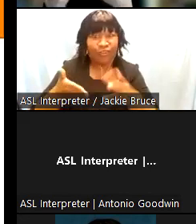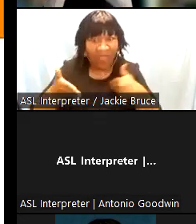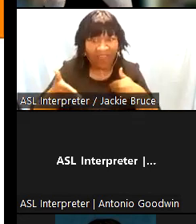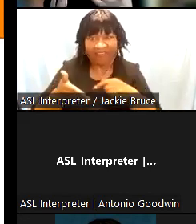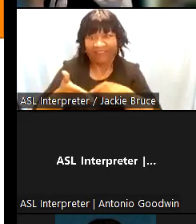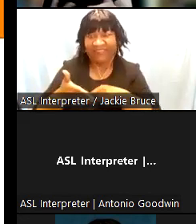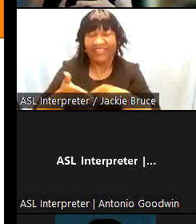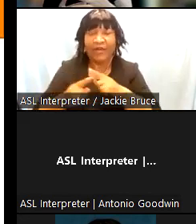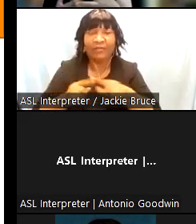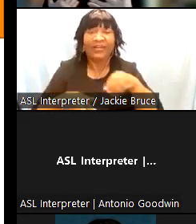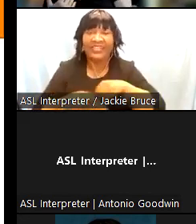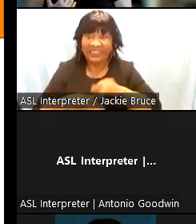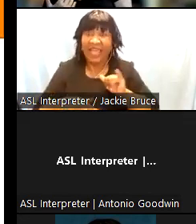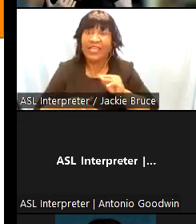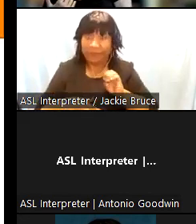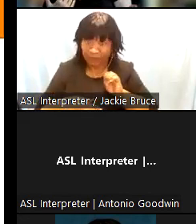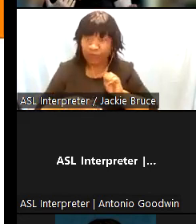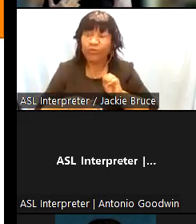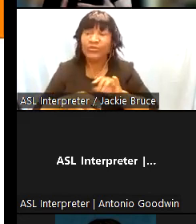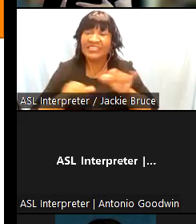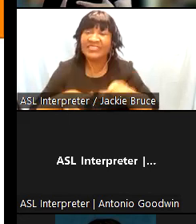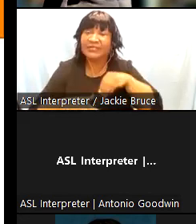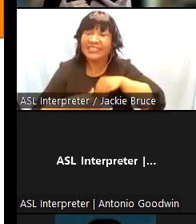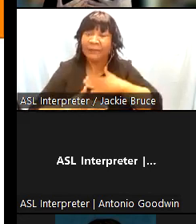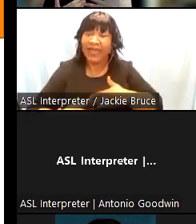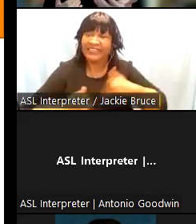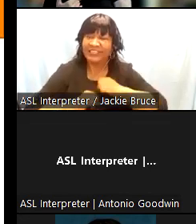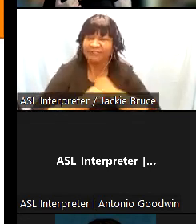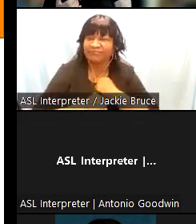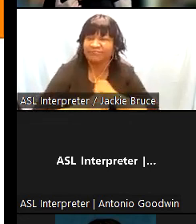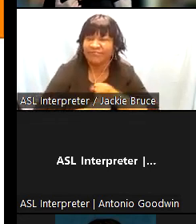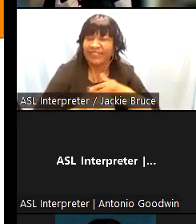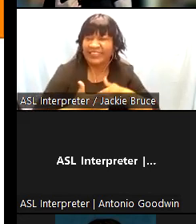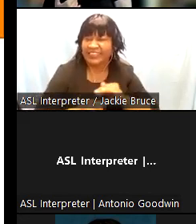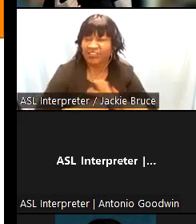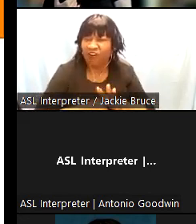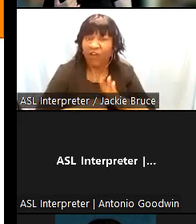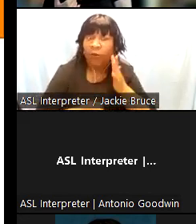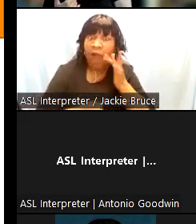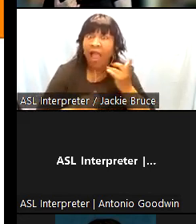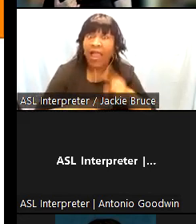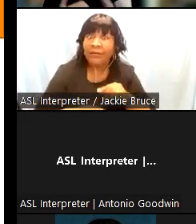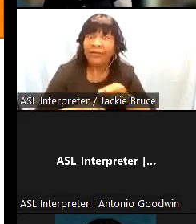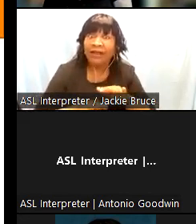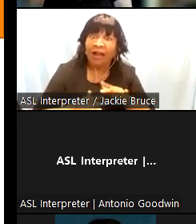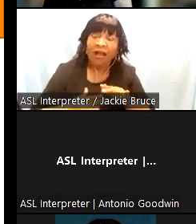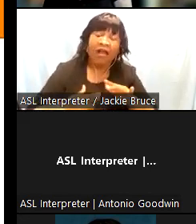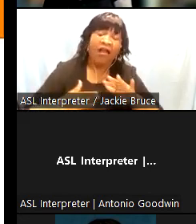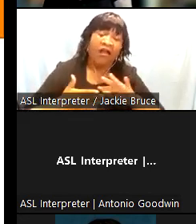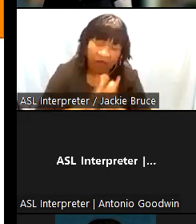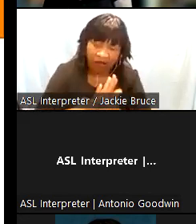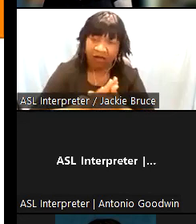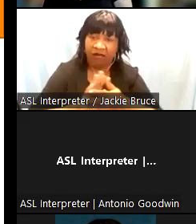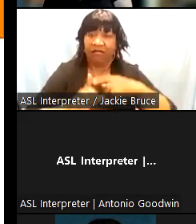But your immune system can continue to fight off the virus, which is why it becomes positive later. So that's why